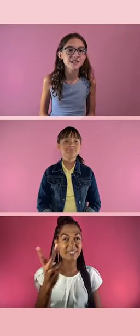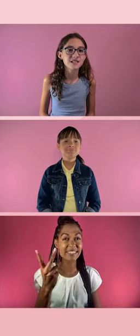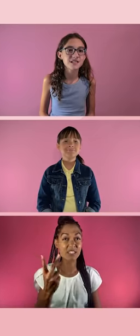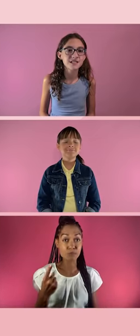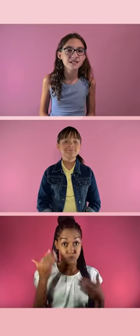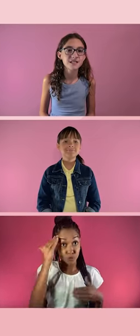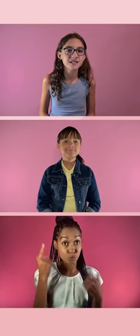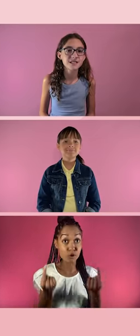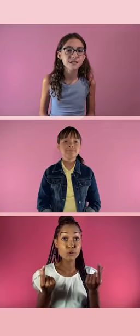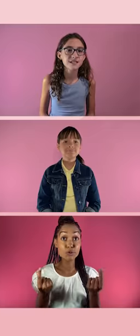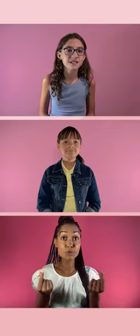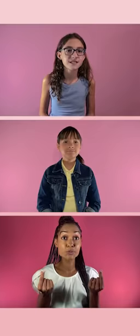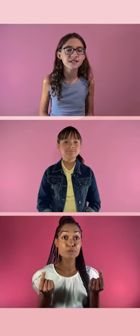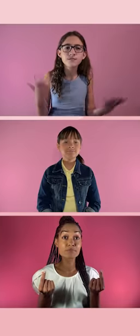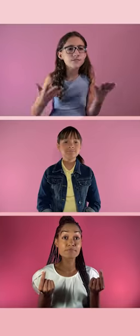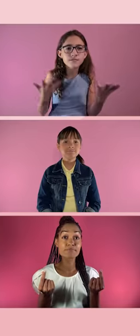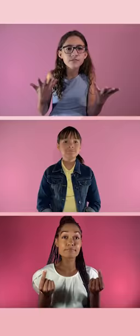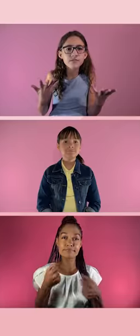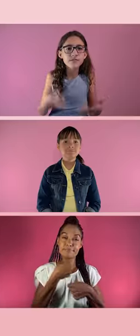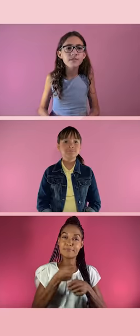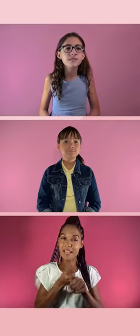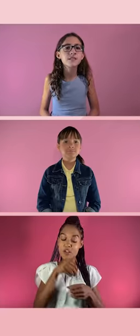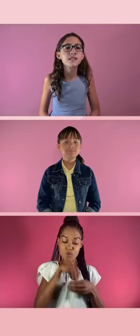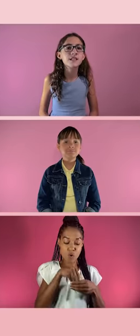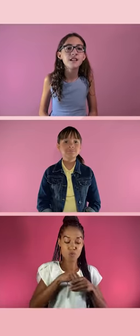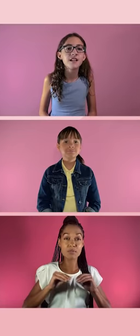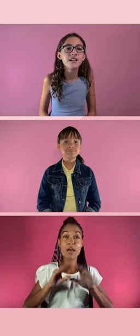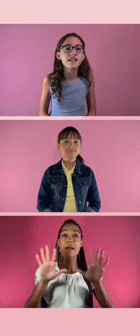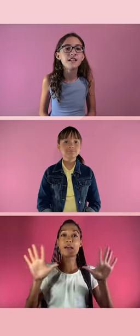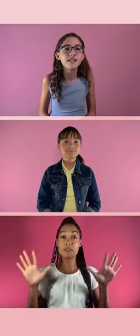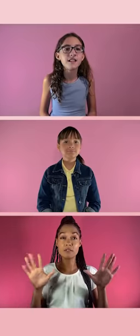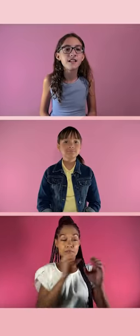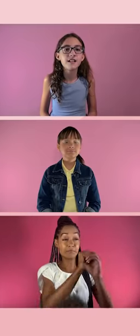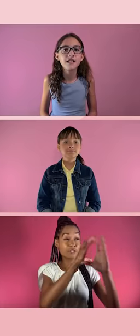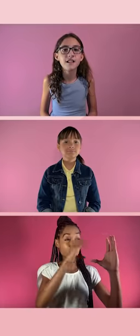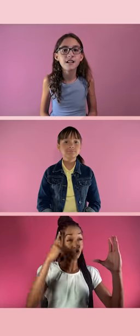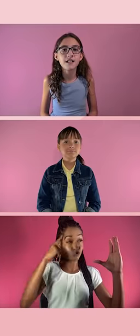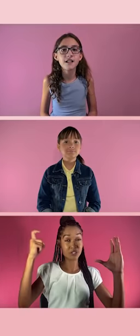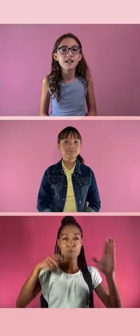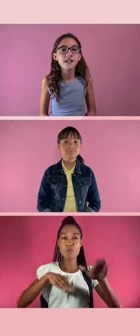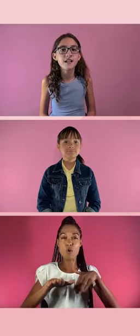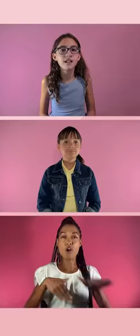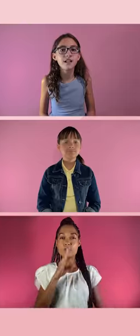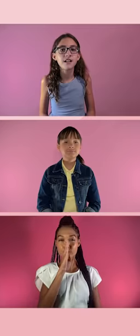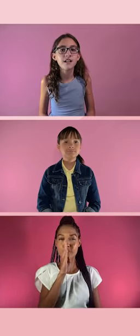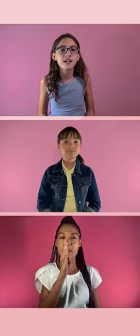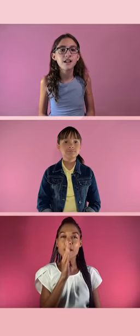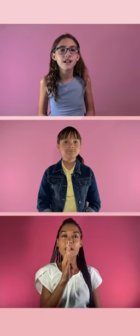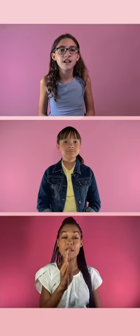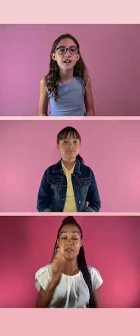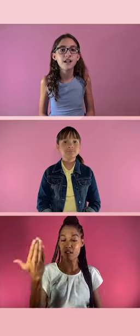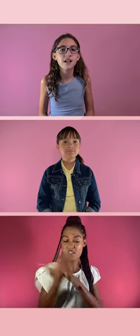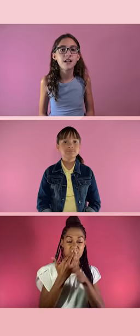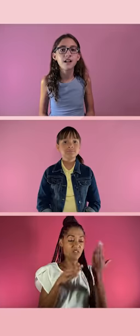see. But you know what you do then? What? You make your own light. Then you picture your dream, walk straight ahead,